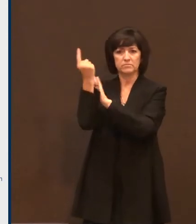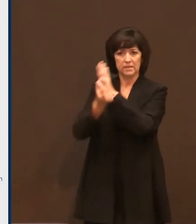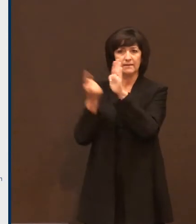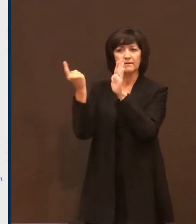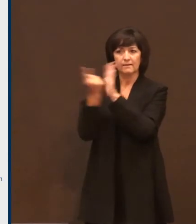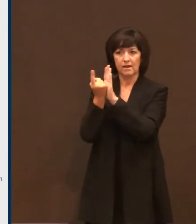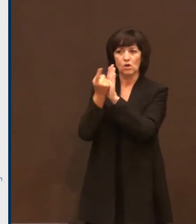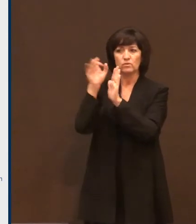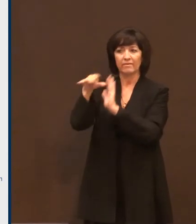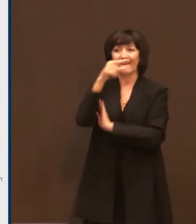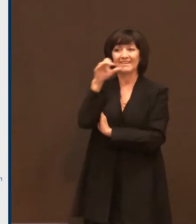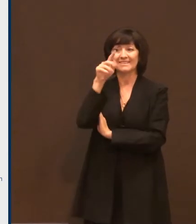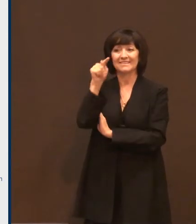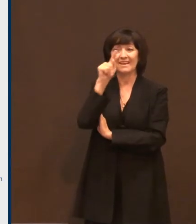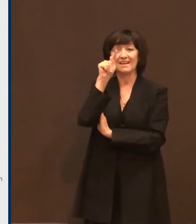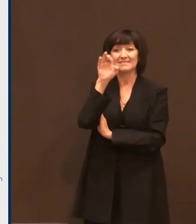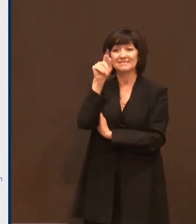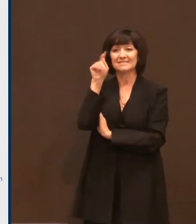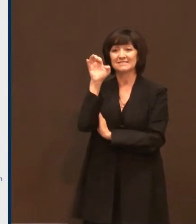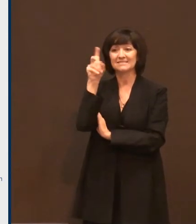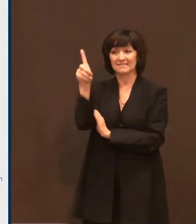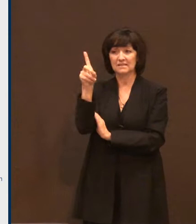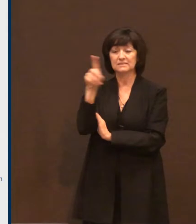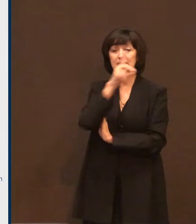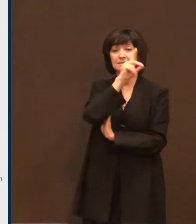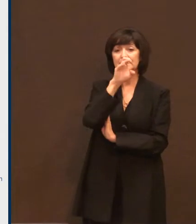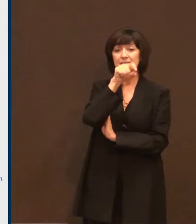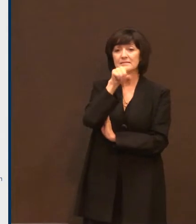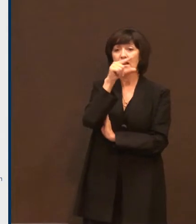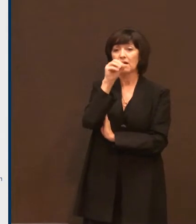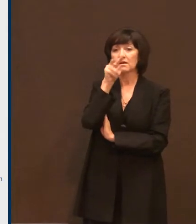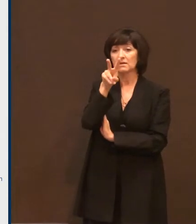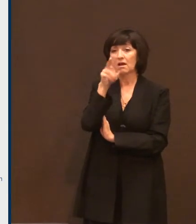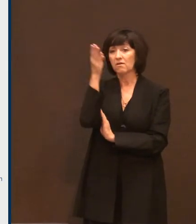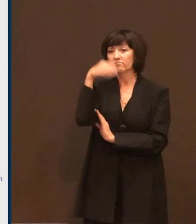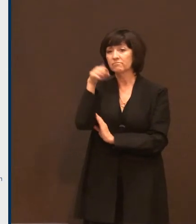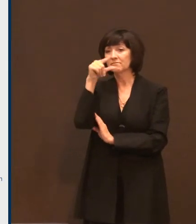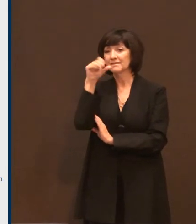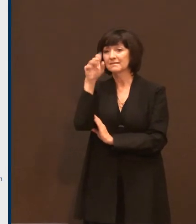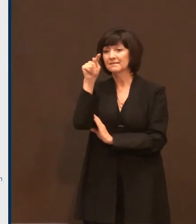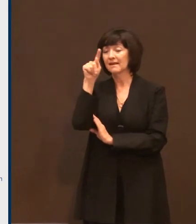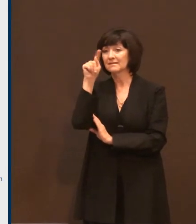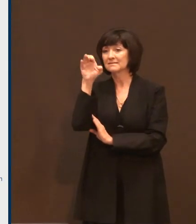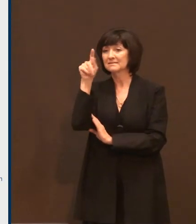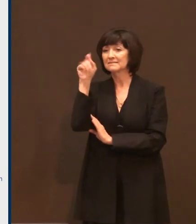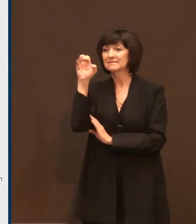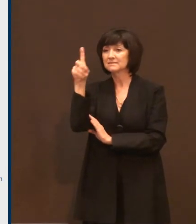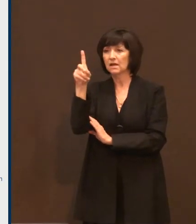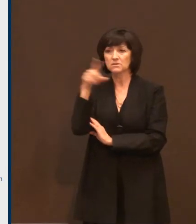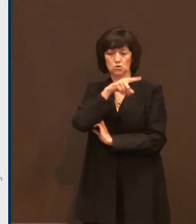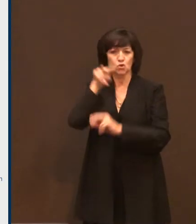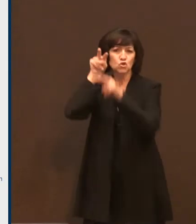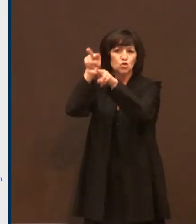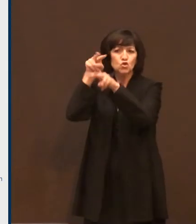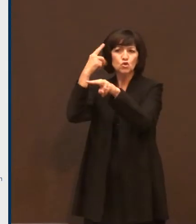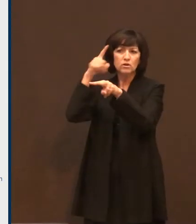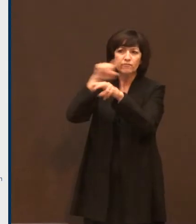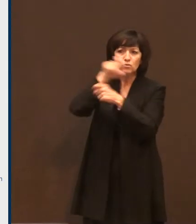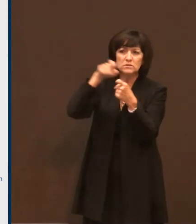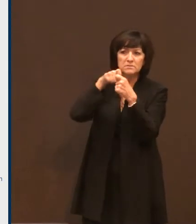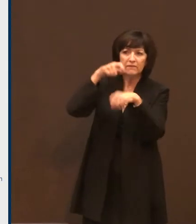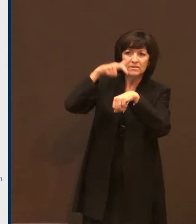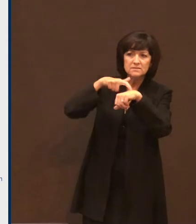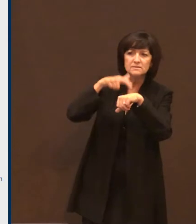de.gov/get-tested website, so you can check on that. But that's still not stopping any of the locations we have throughout the state of Newcastle, Kent, or Sussex